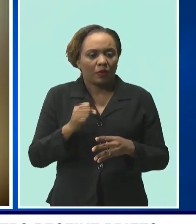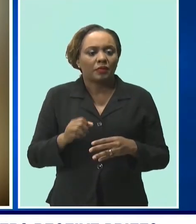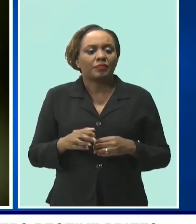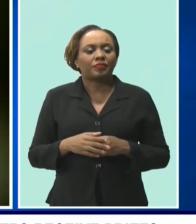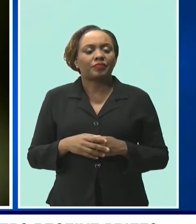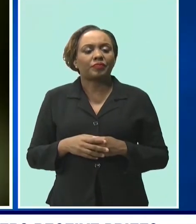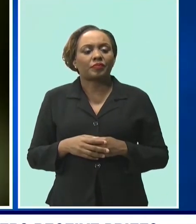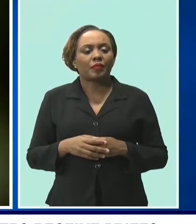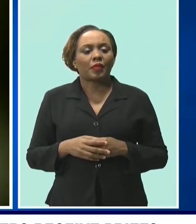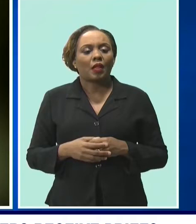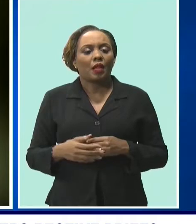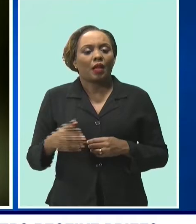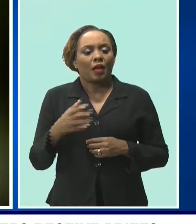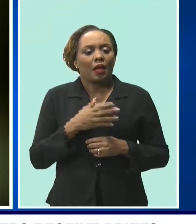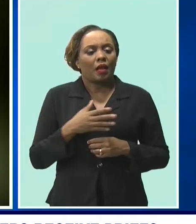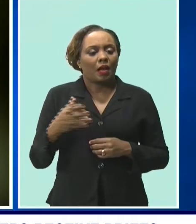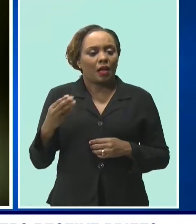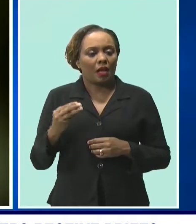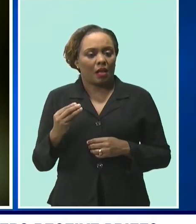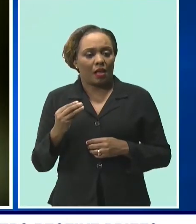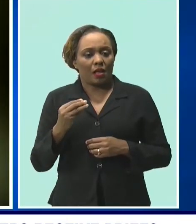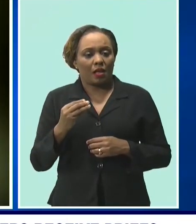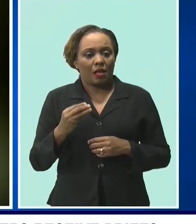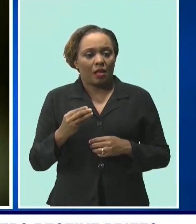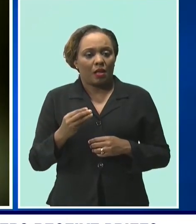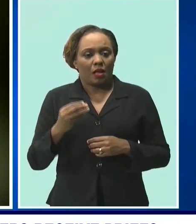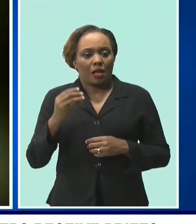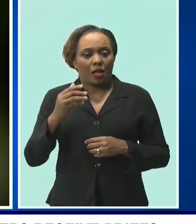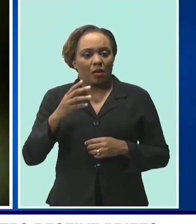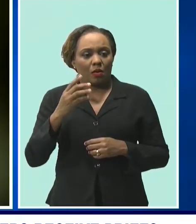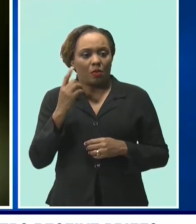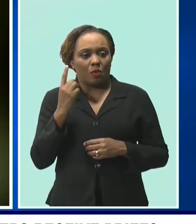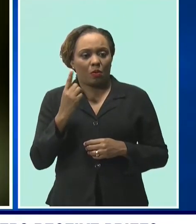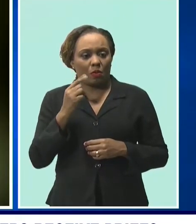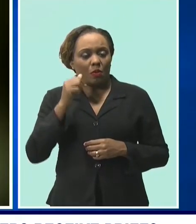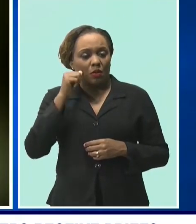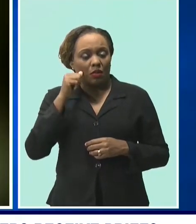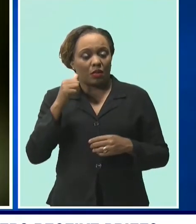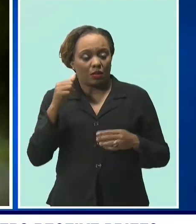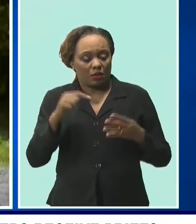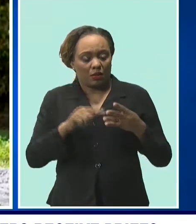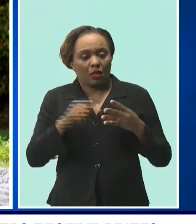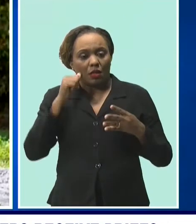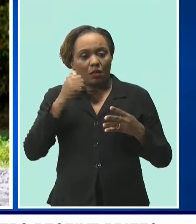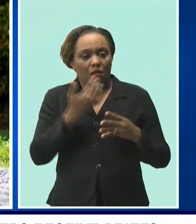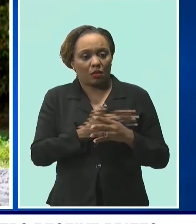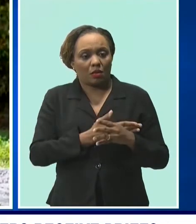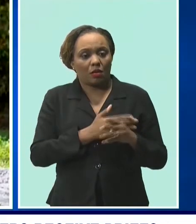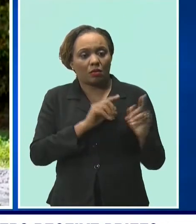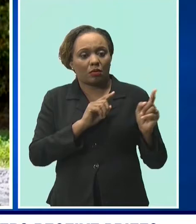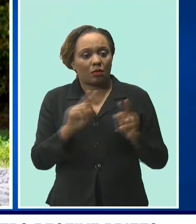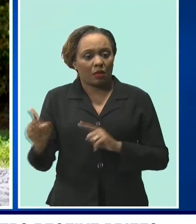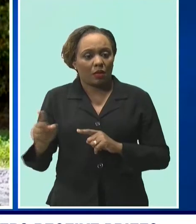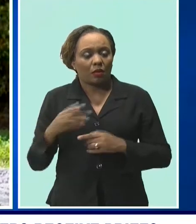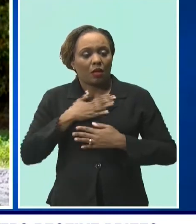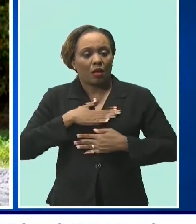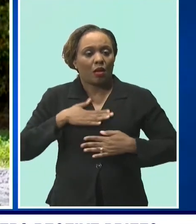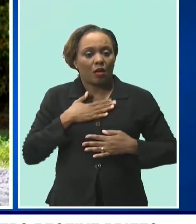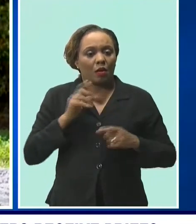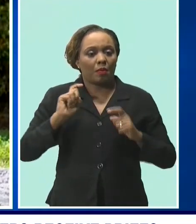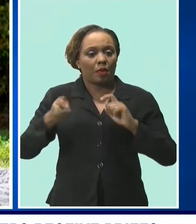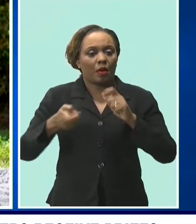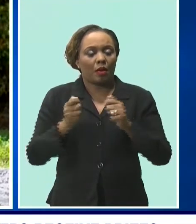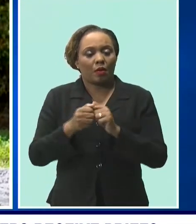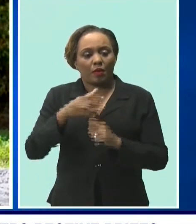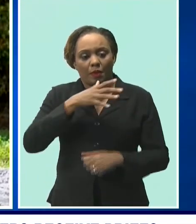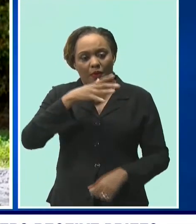Brathwaite, and Erica Hinson and Sergio Aline, and daughter Sydney, who put in an appearance just in time to enjoy the prize